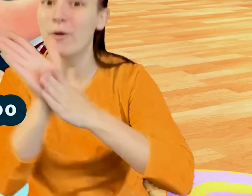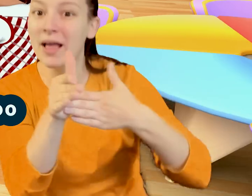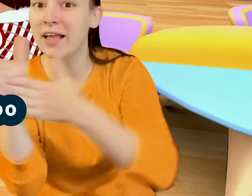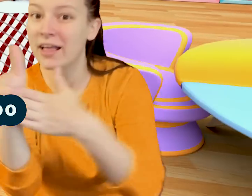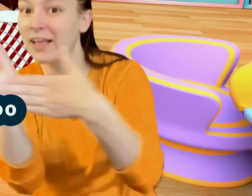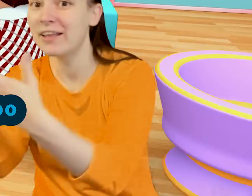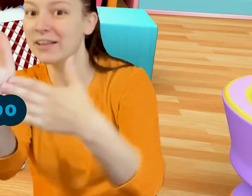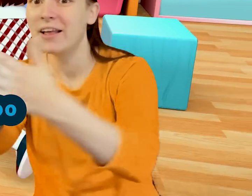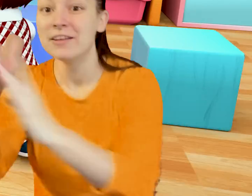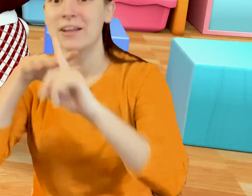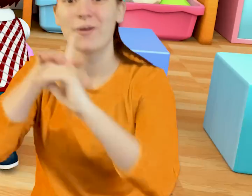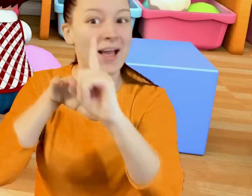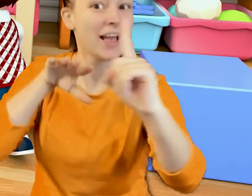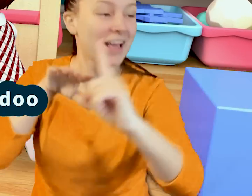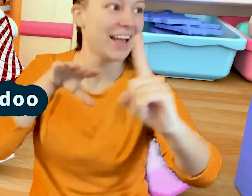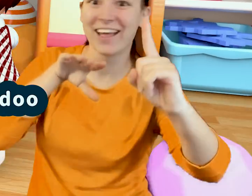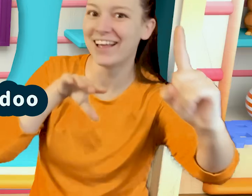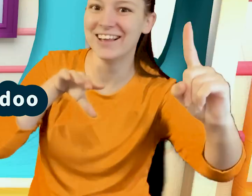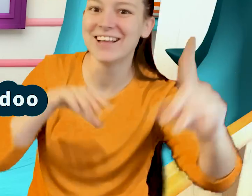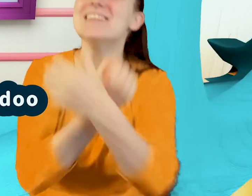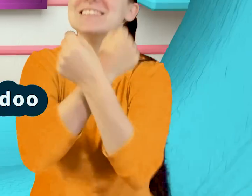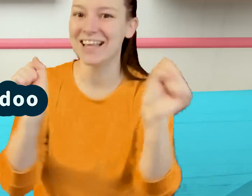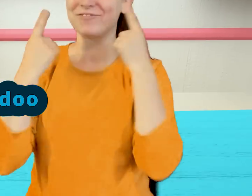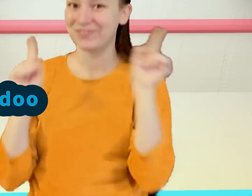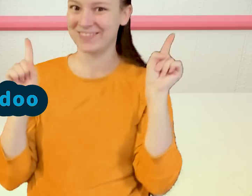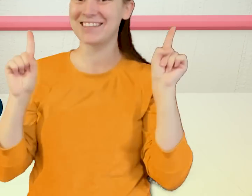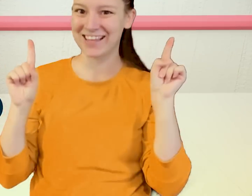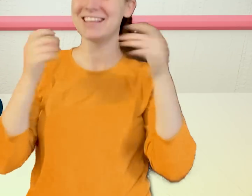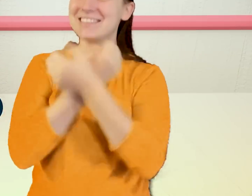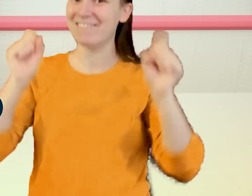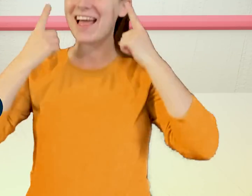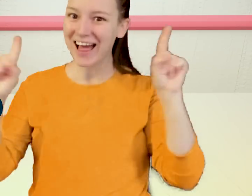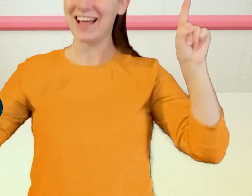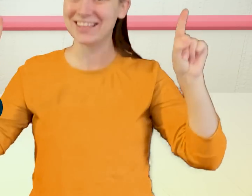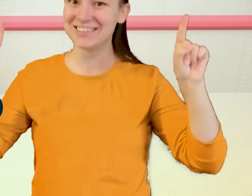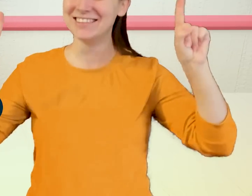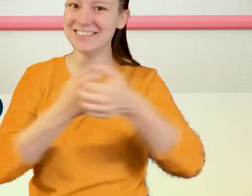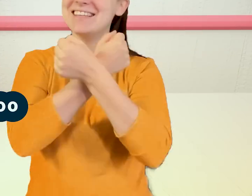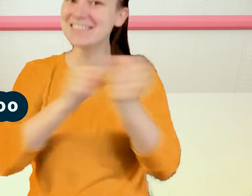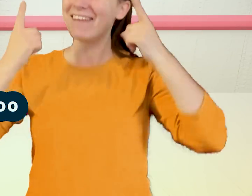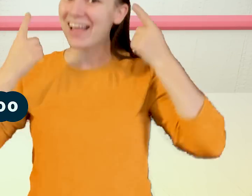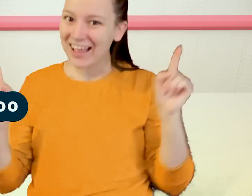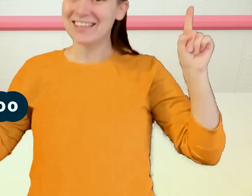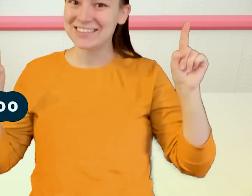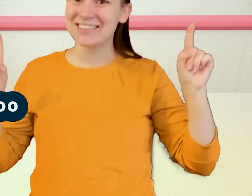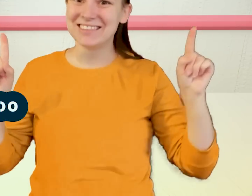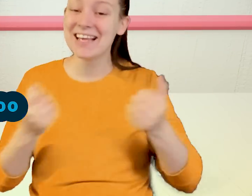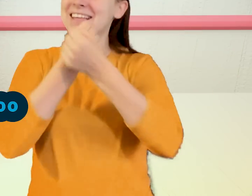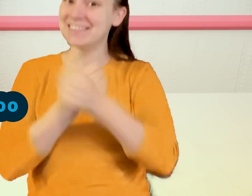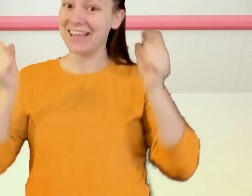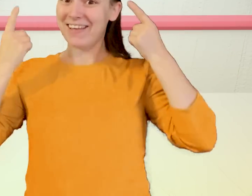run away run away safe at last safe at last safe at